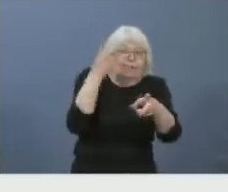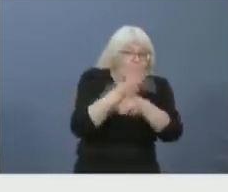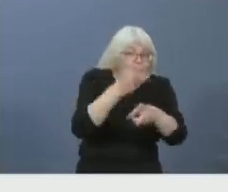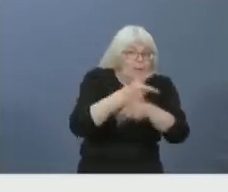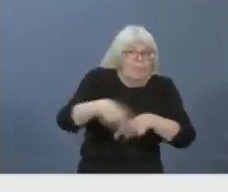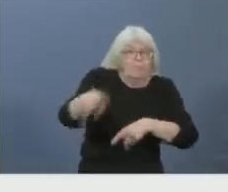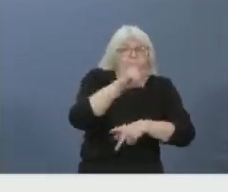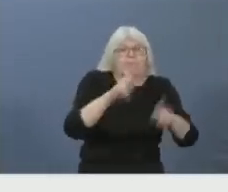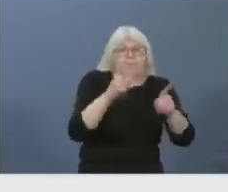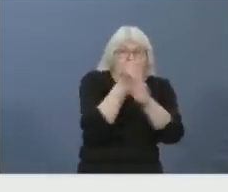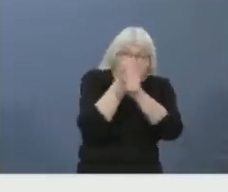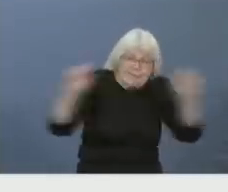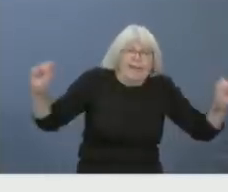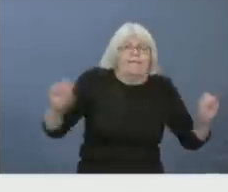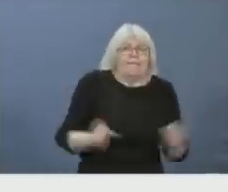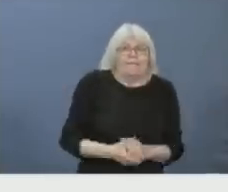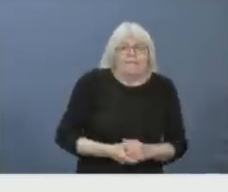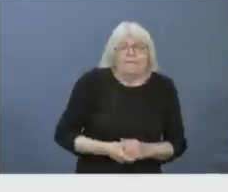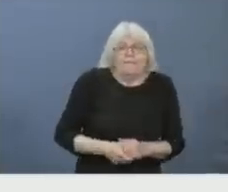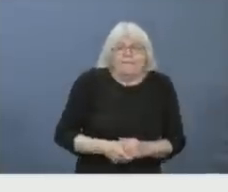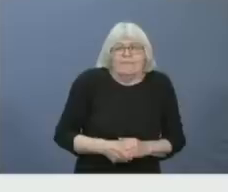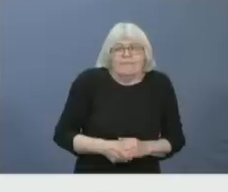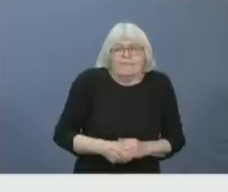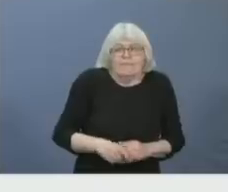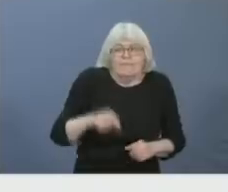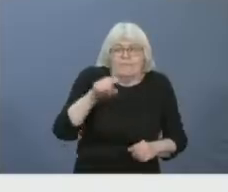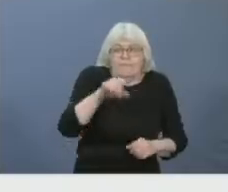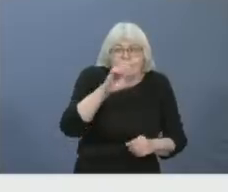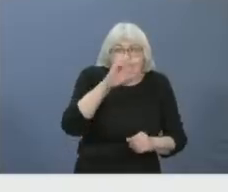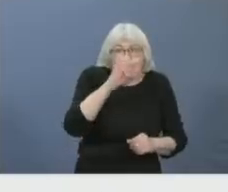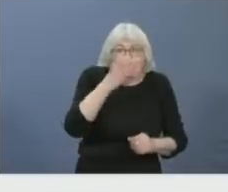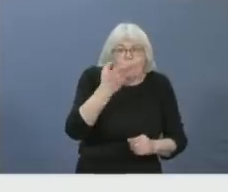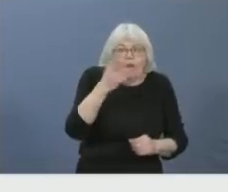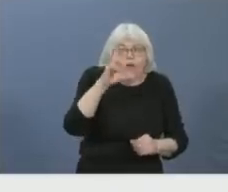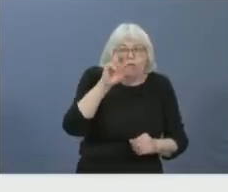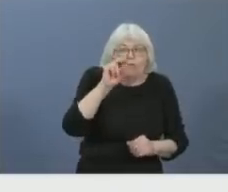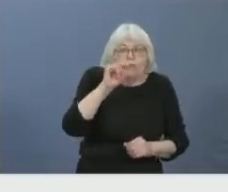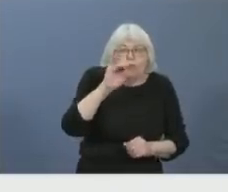Thank you. Next, we'll go to Aaron Bezik with the Chronicle Herald. Aaron, go ahead.